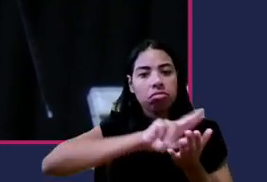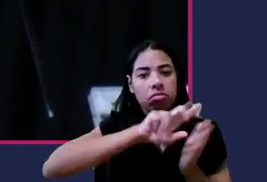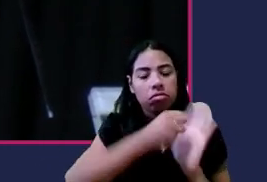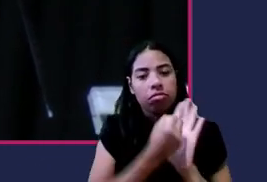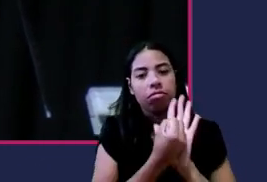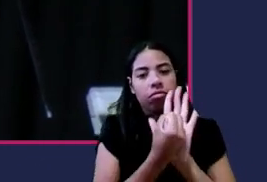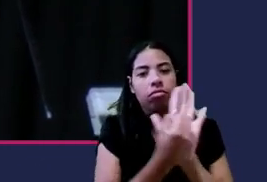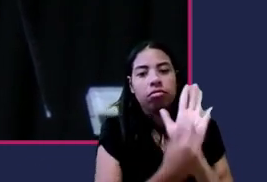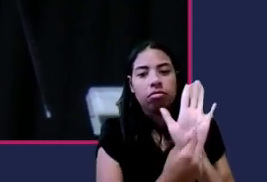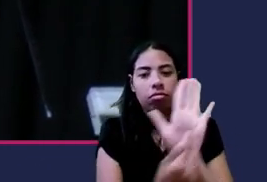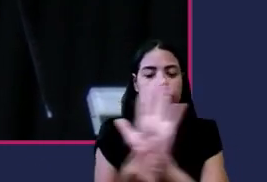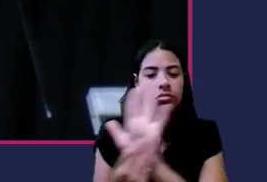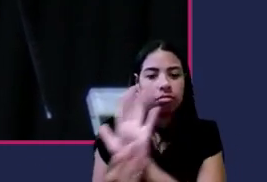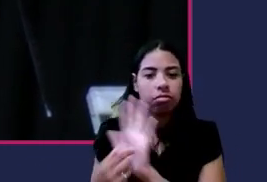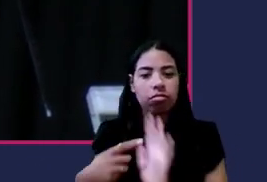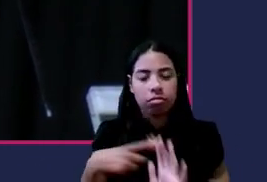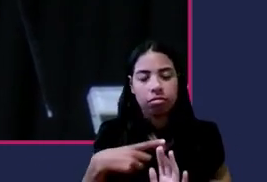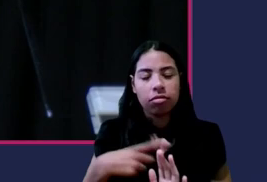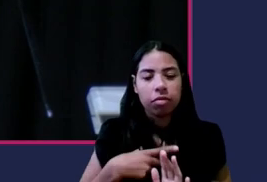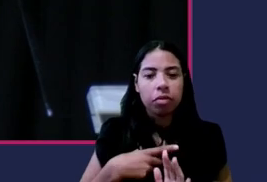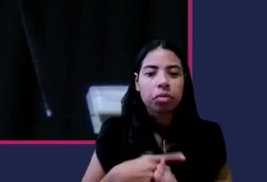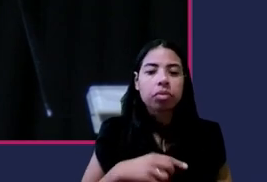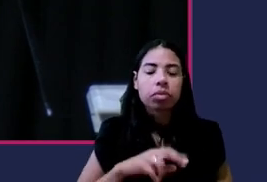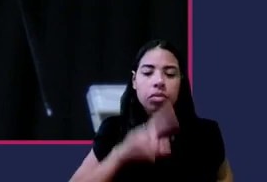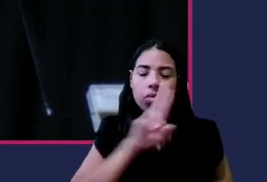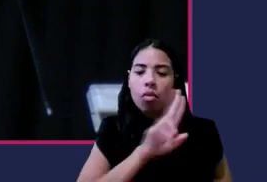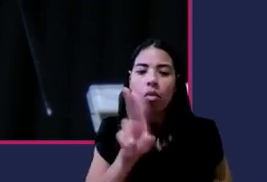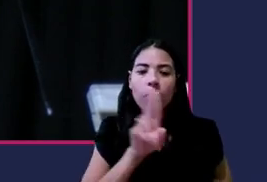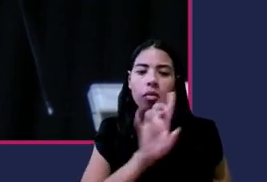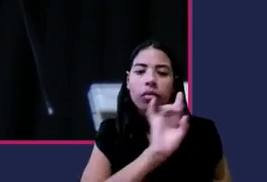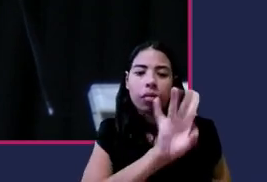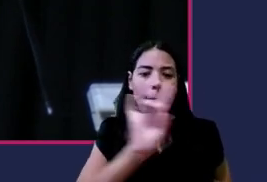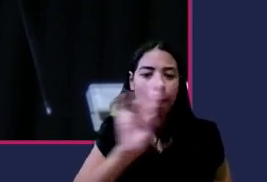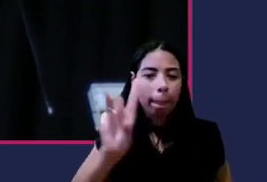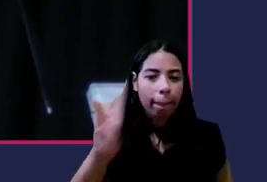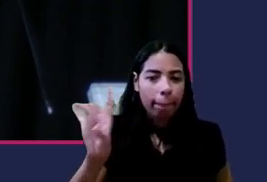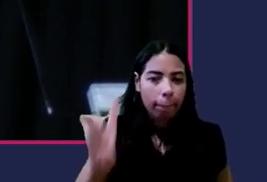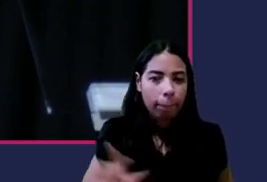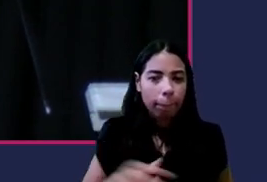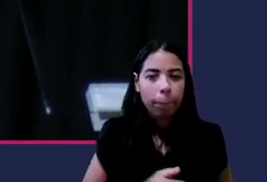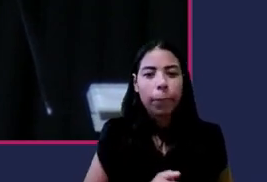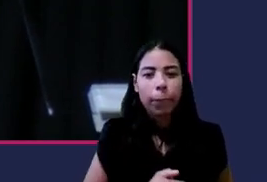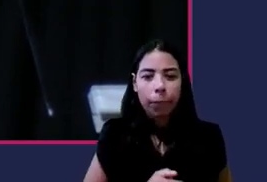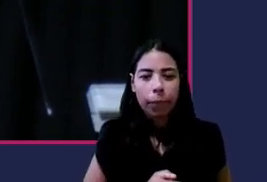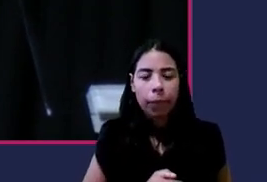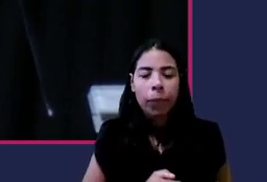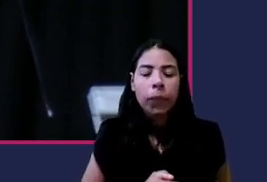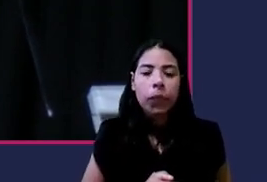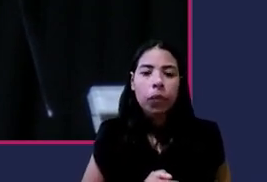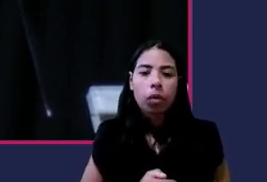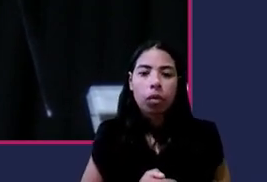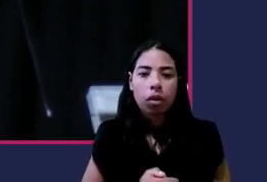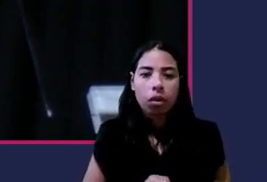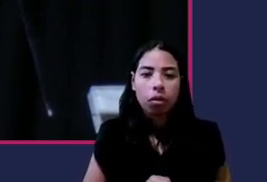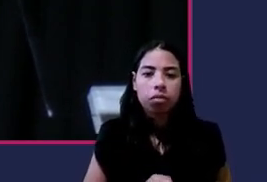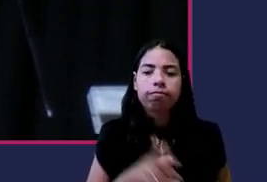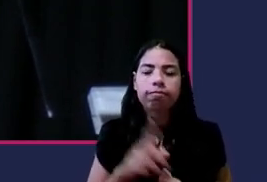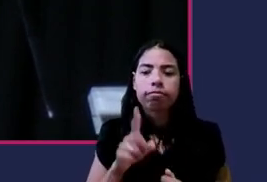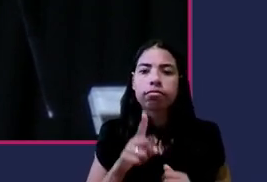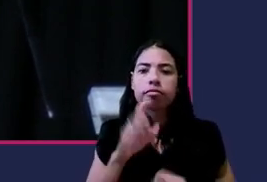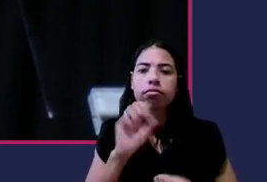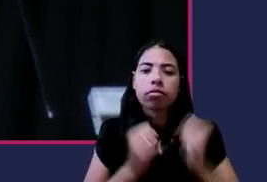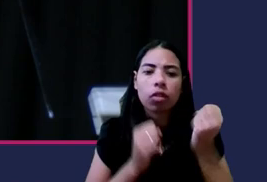Multicare, Roche, Amgen, AstraZeneca, GSK, Johnson & Johnson, Novartis,